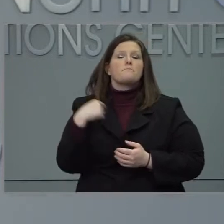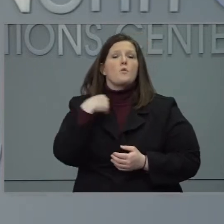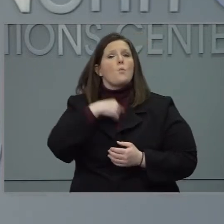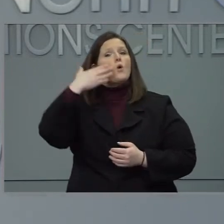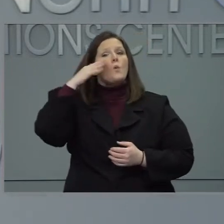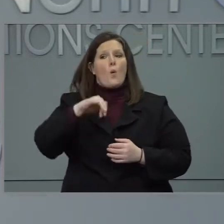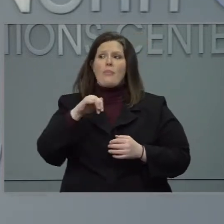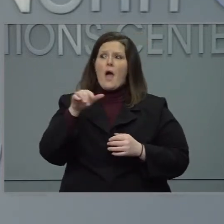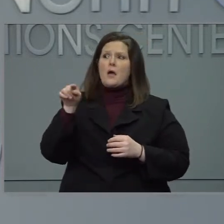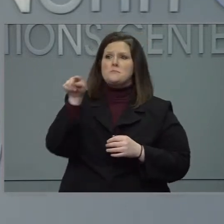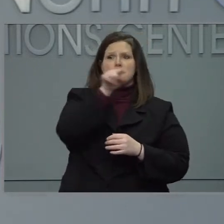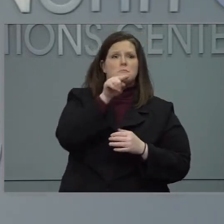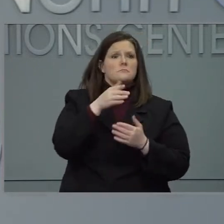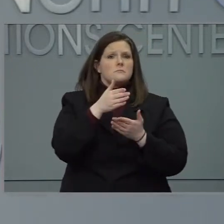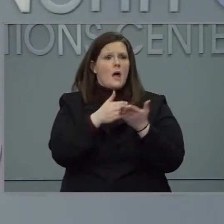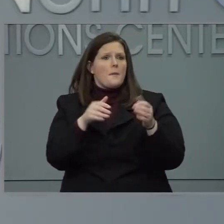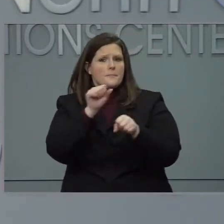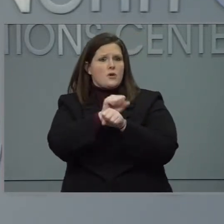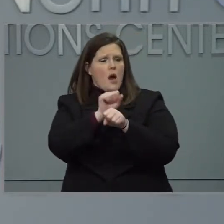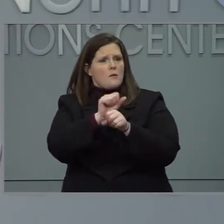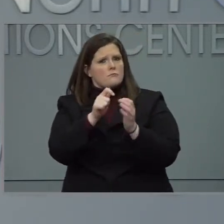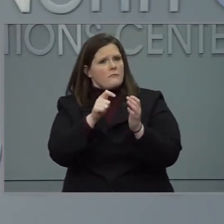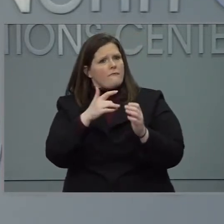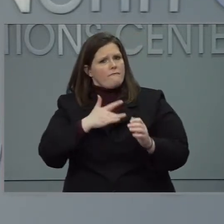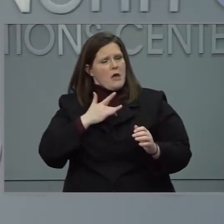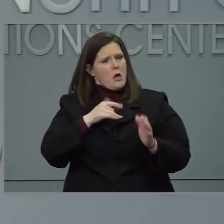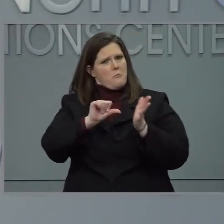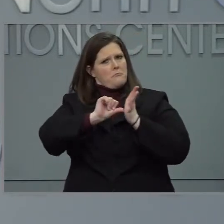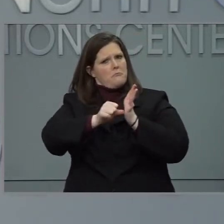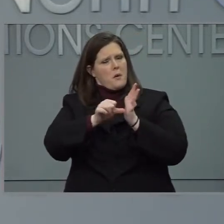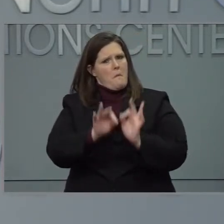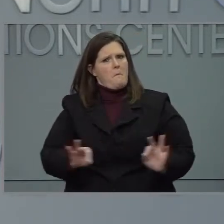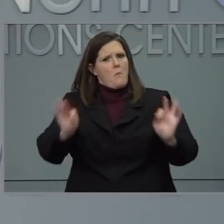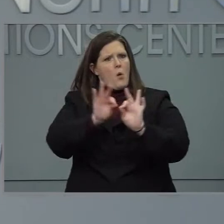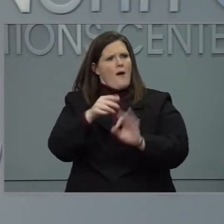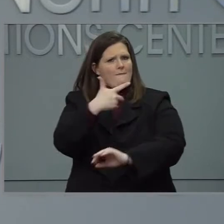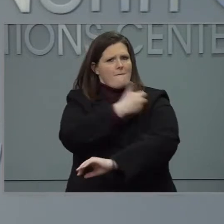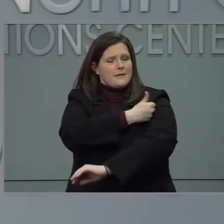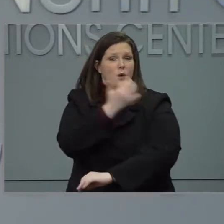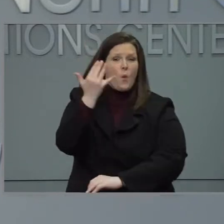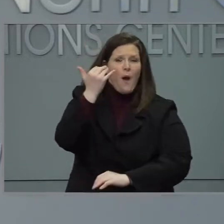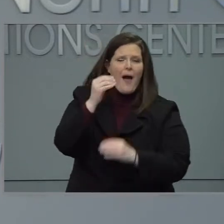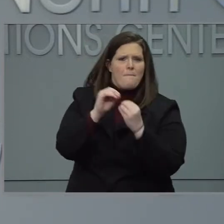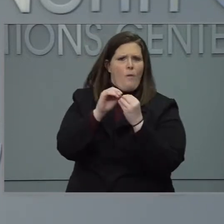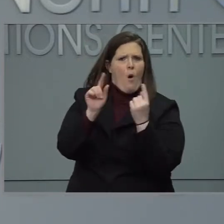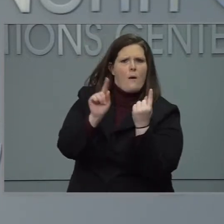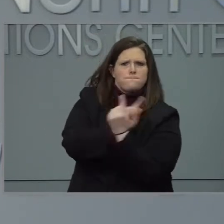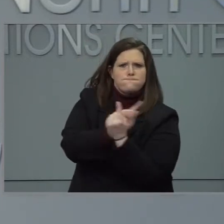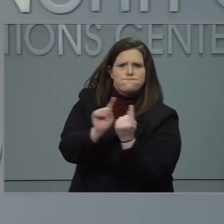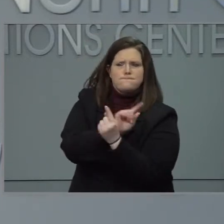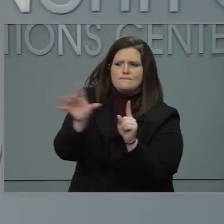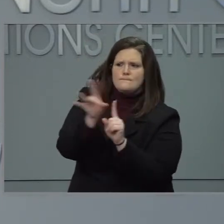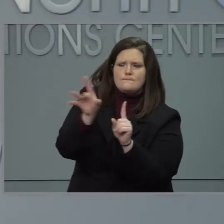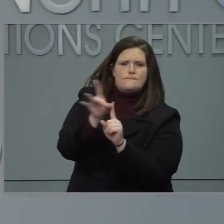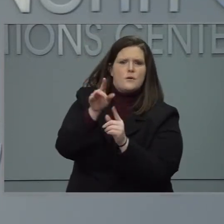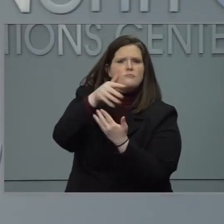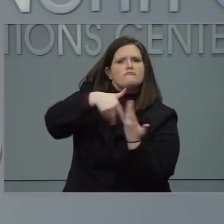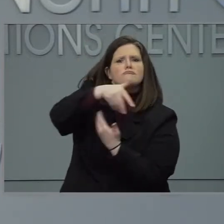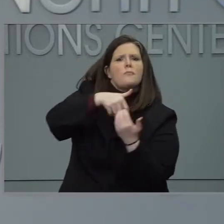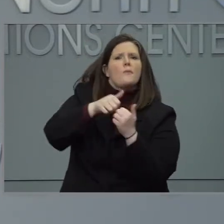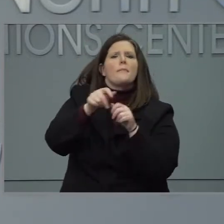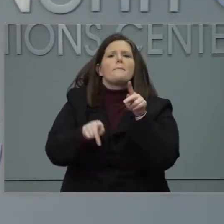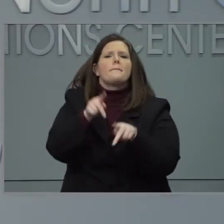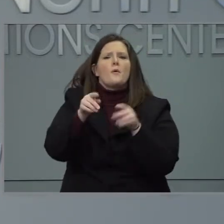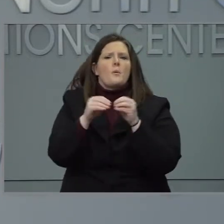be important for people to be vaccinated because they deal with the public. I know